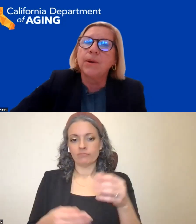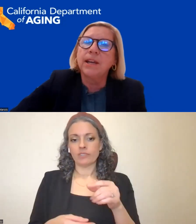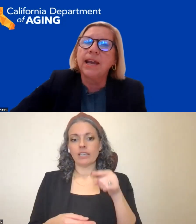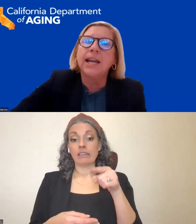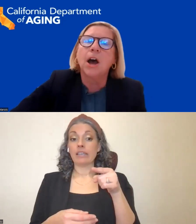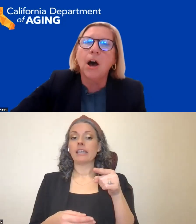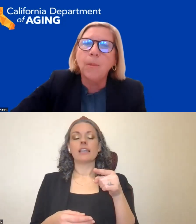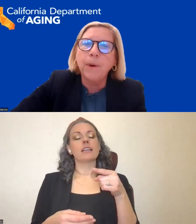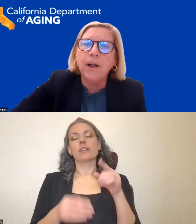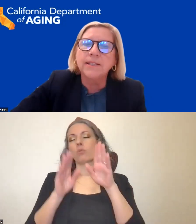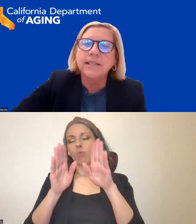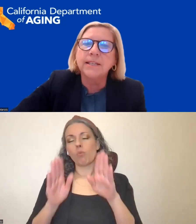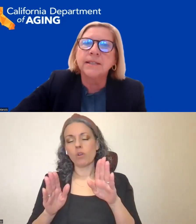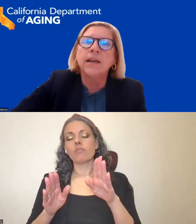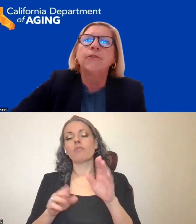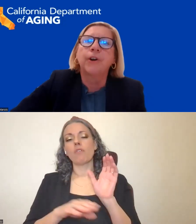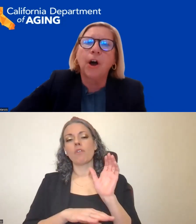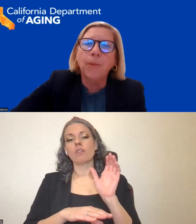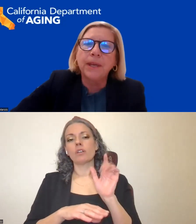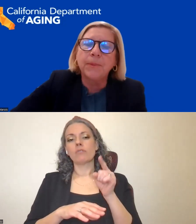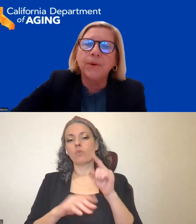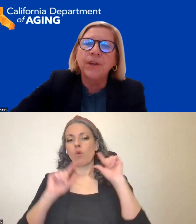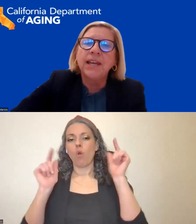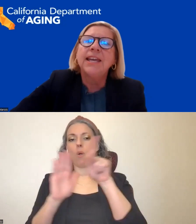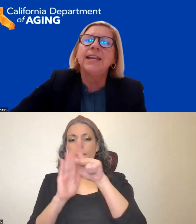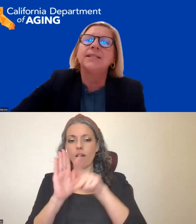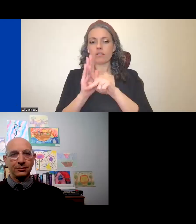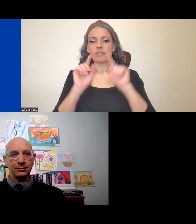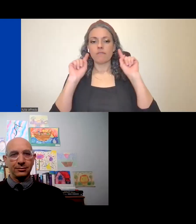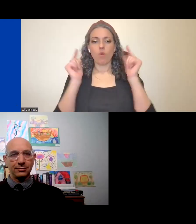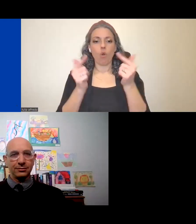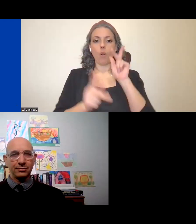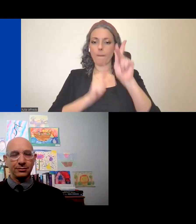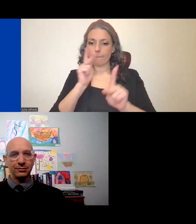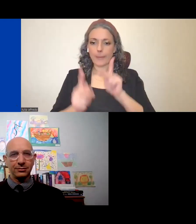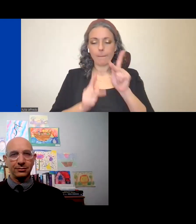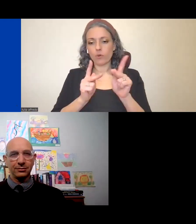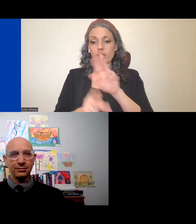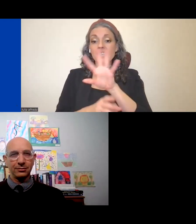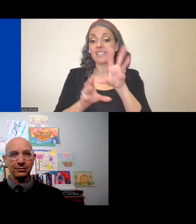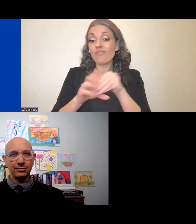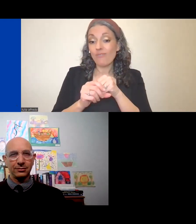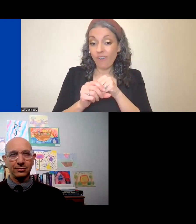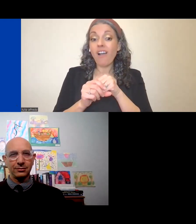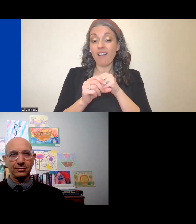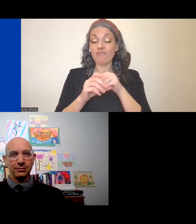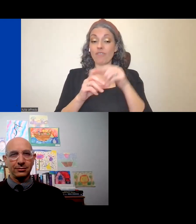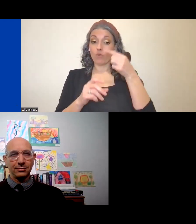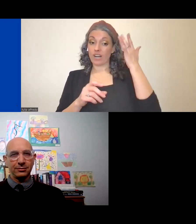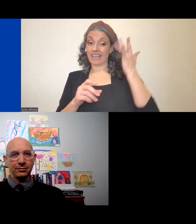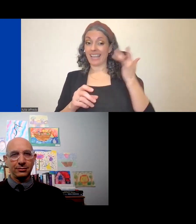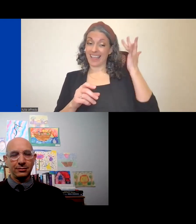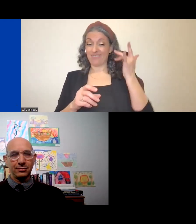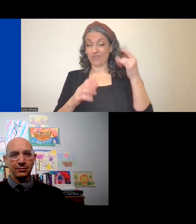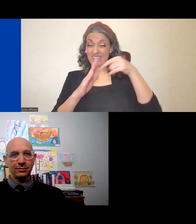for equity in all policies for all people. He has been instrumental in driving California's